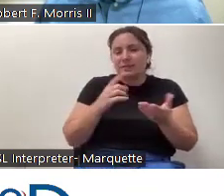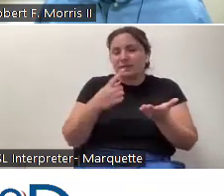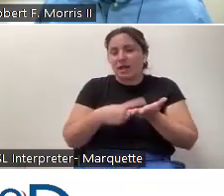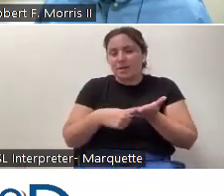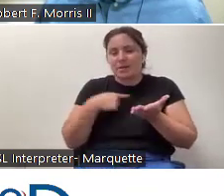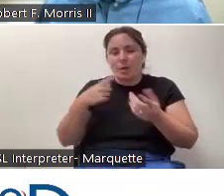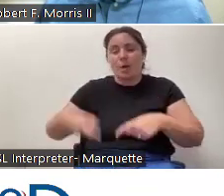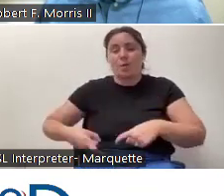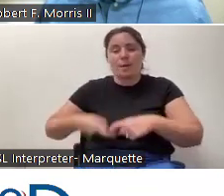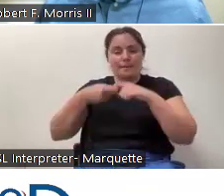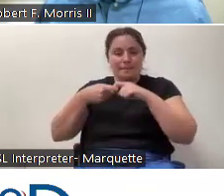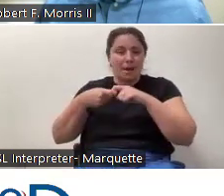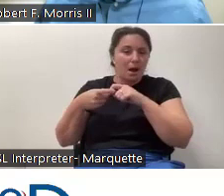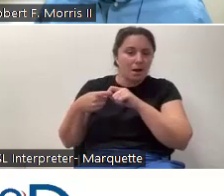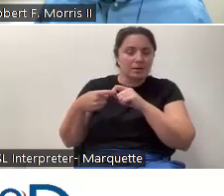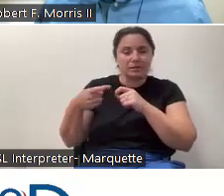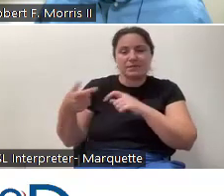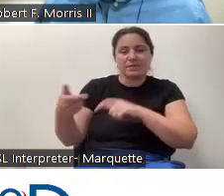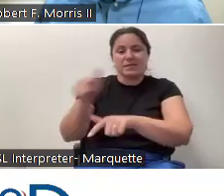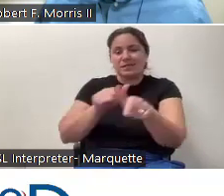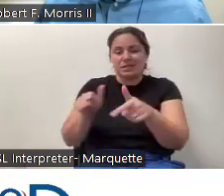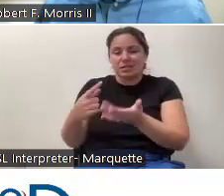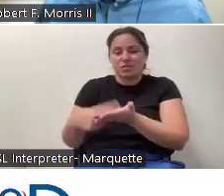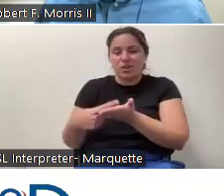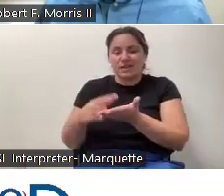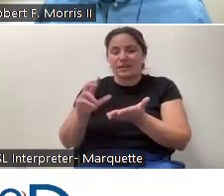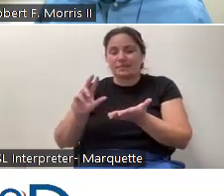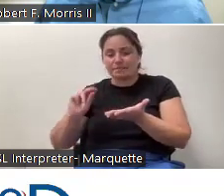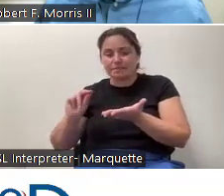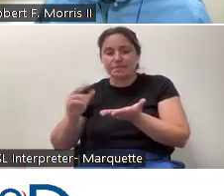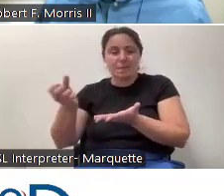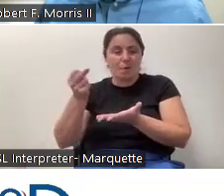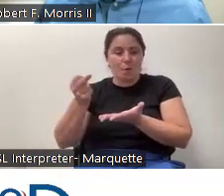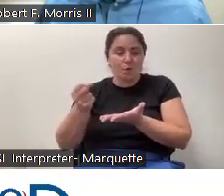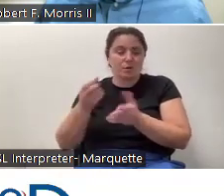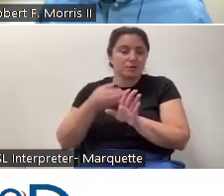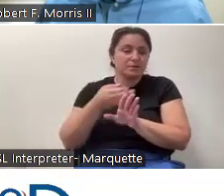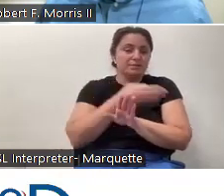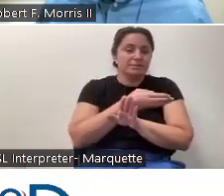pause for a second and take a look at what we've received to